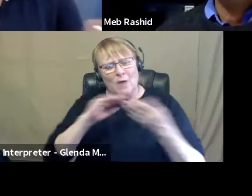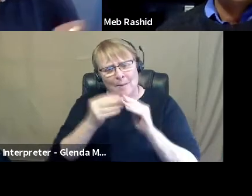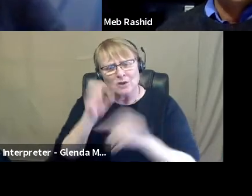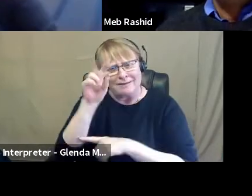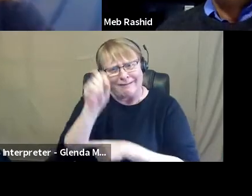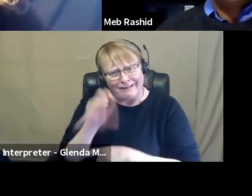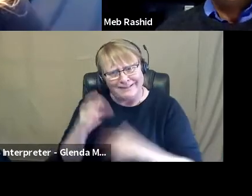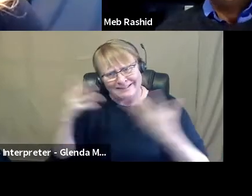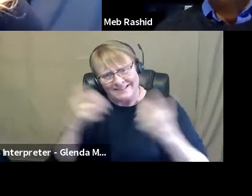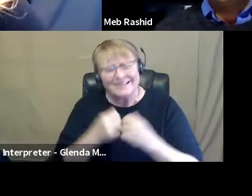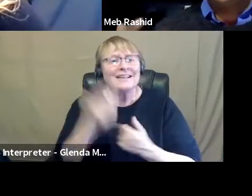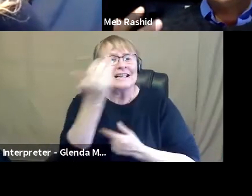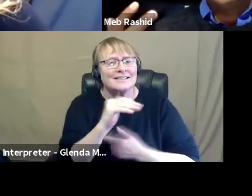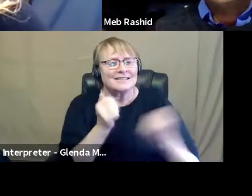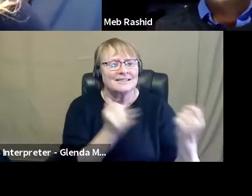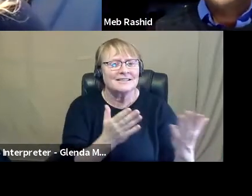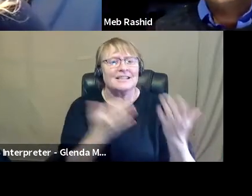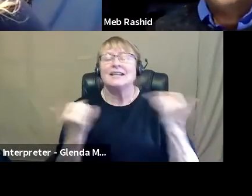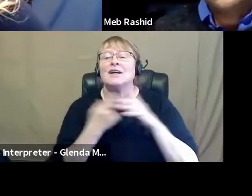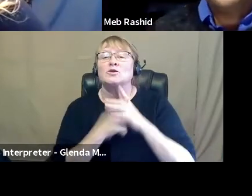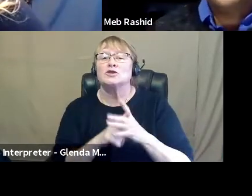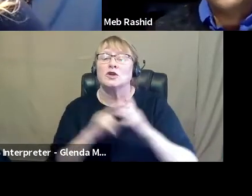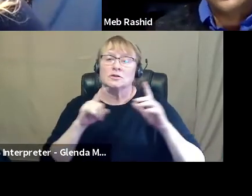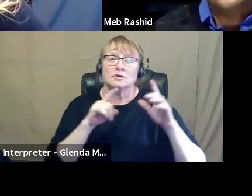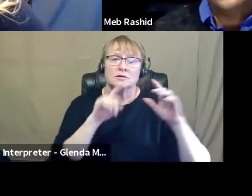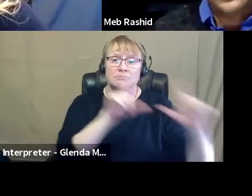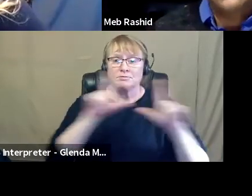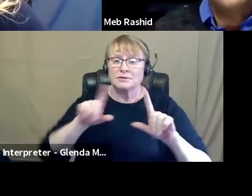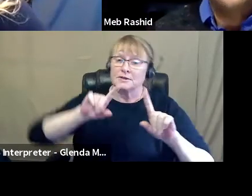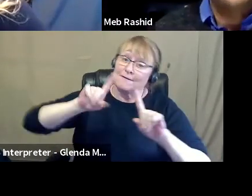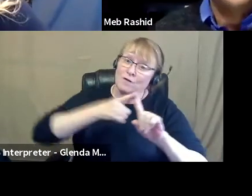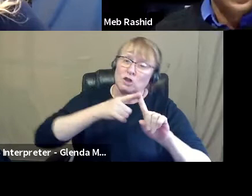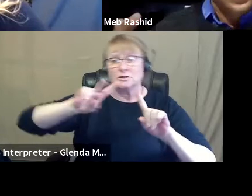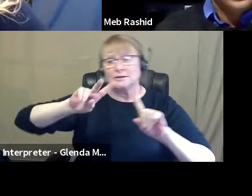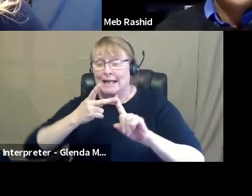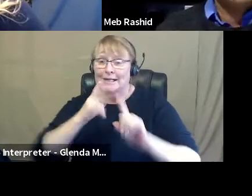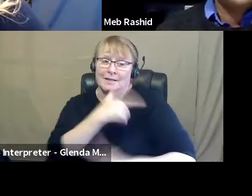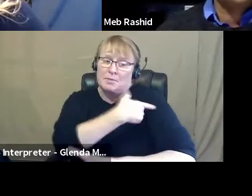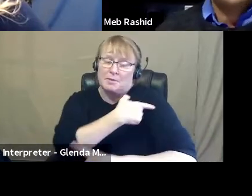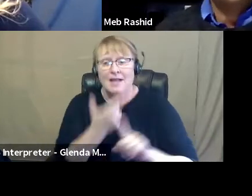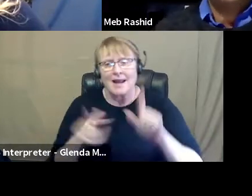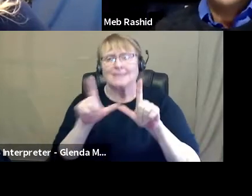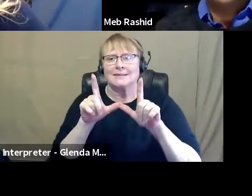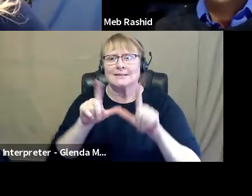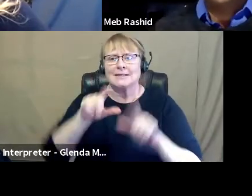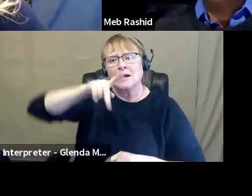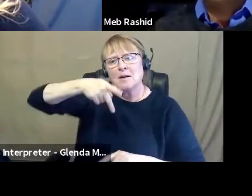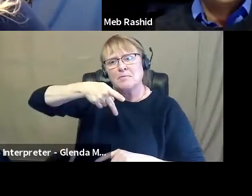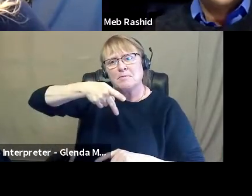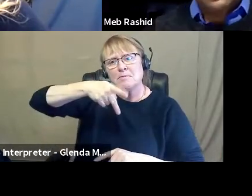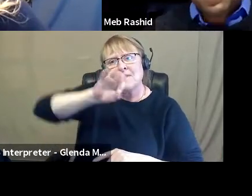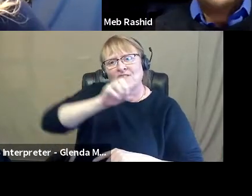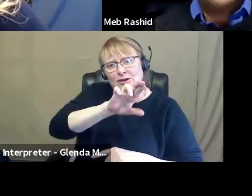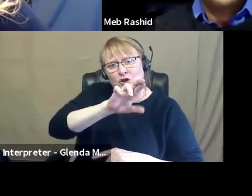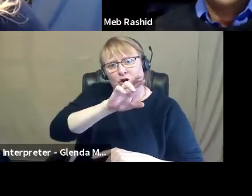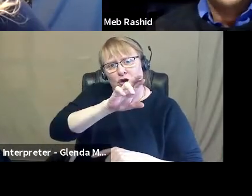please. So let's start with the first two vaccines that were licensed in Canada. These were the Pfizer BioNTech vaccine that was